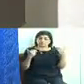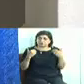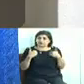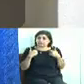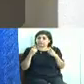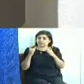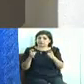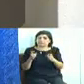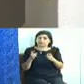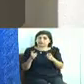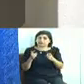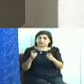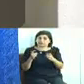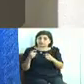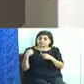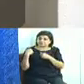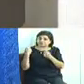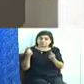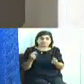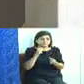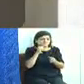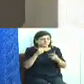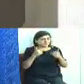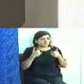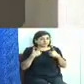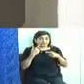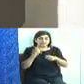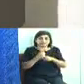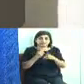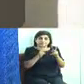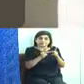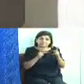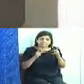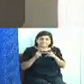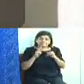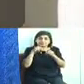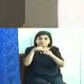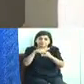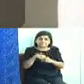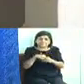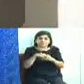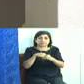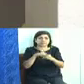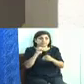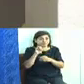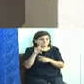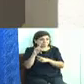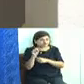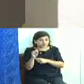and you just didn't have the right place to plant those seeds so that they could take root and grow.